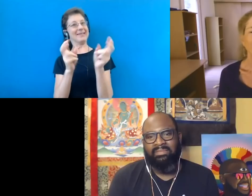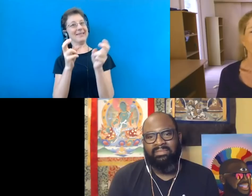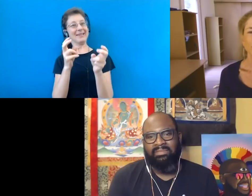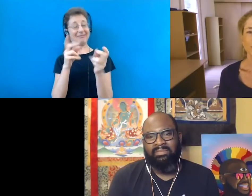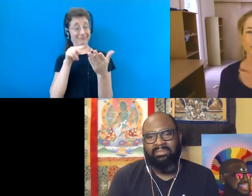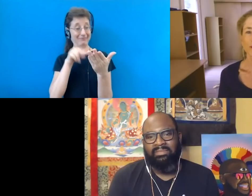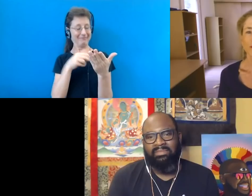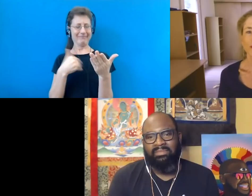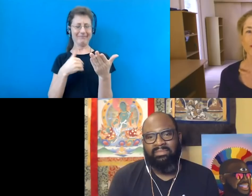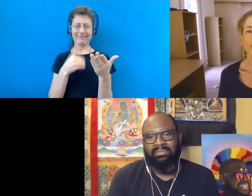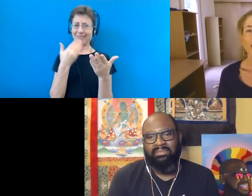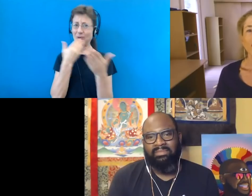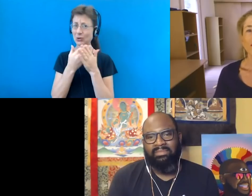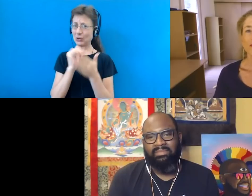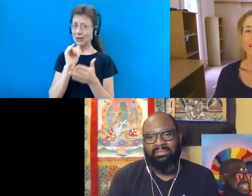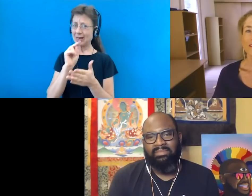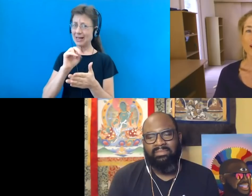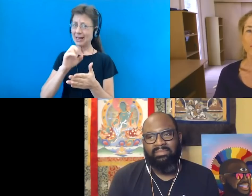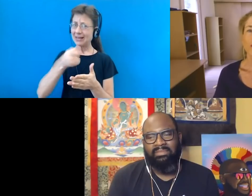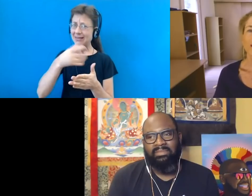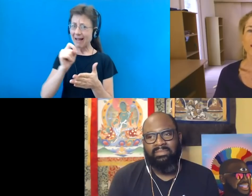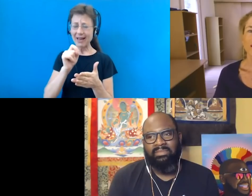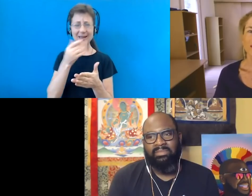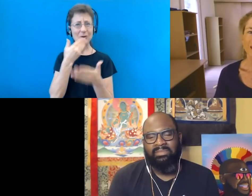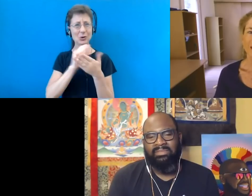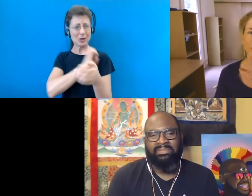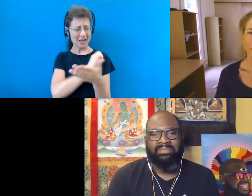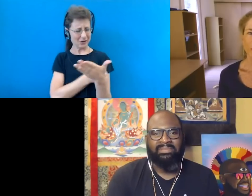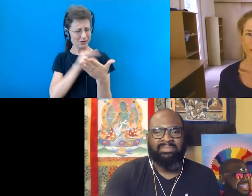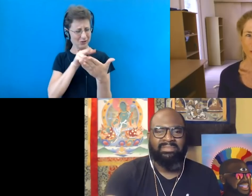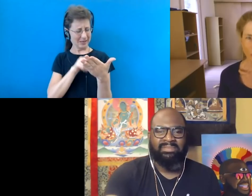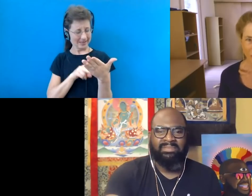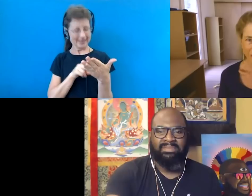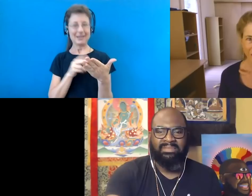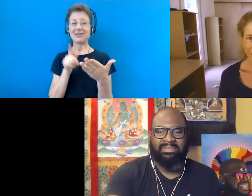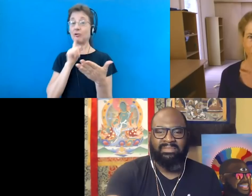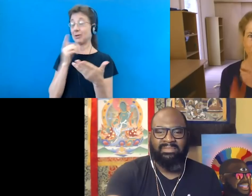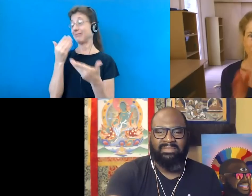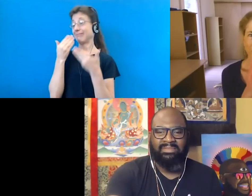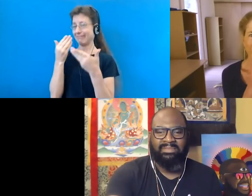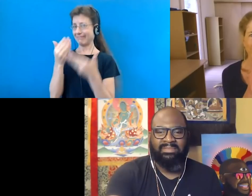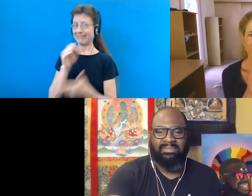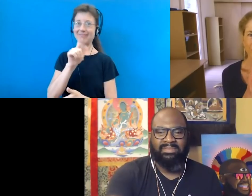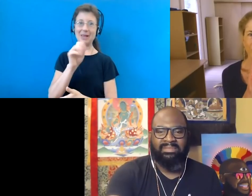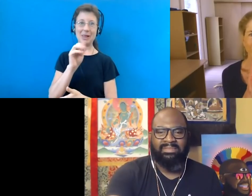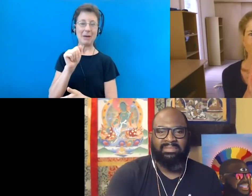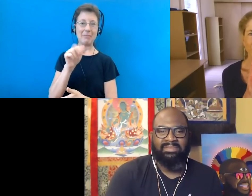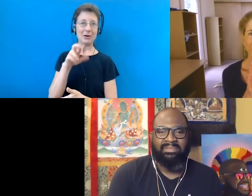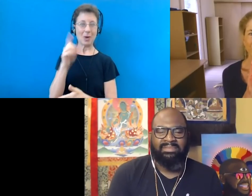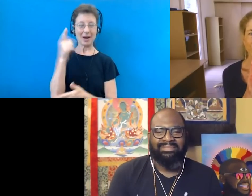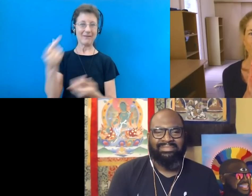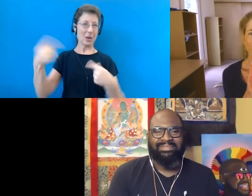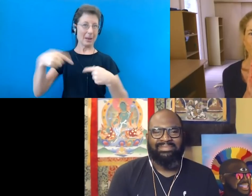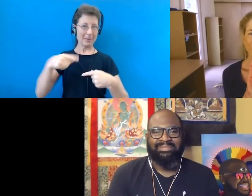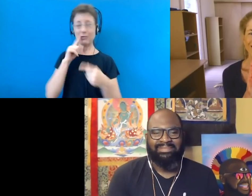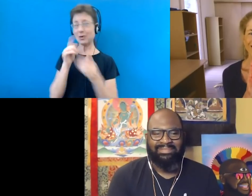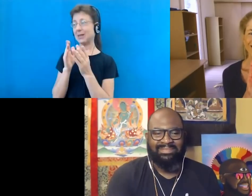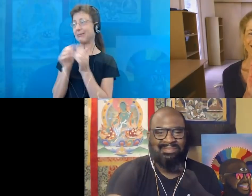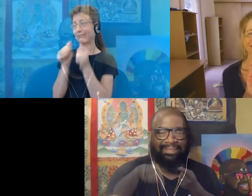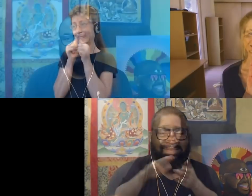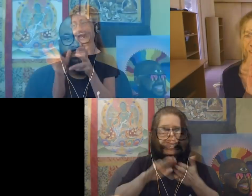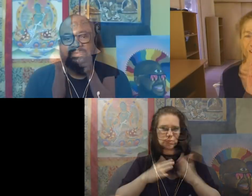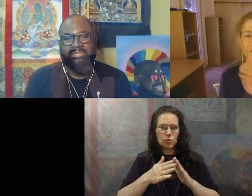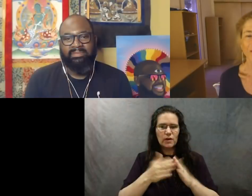and beautiful energy. So Lama Rod, thank you so much for being with us. Really, blessings and welcome.